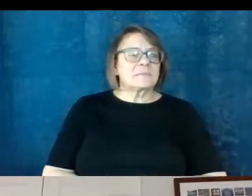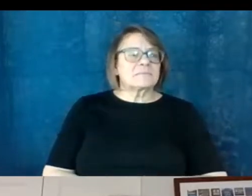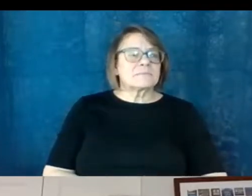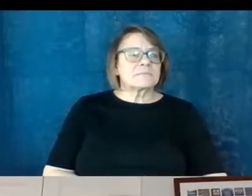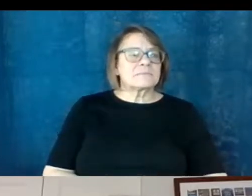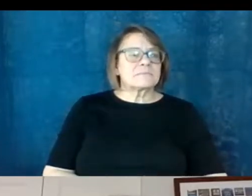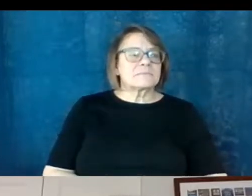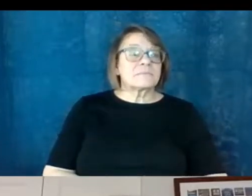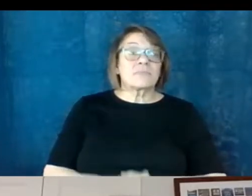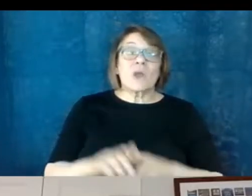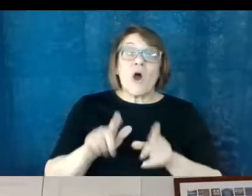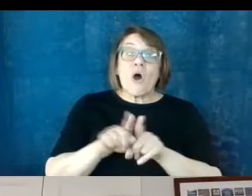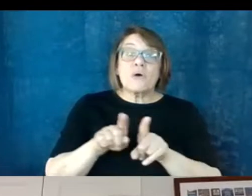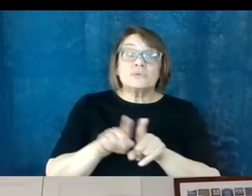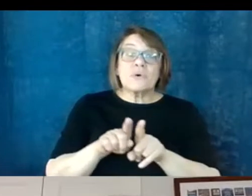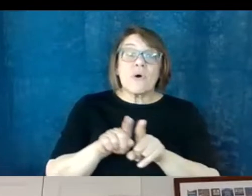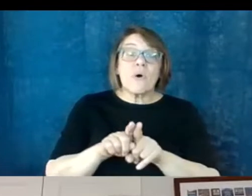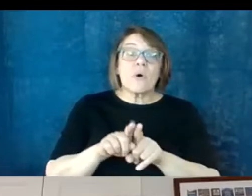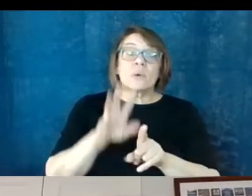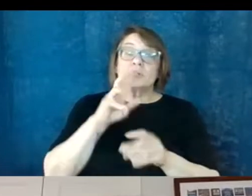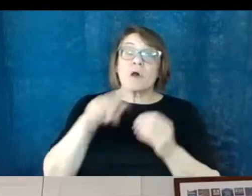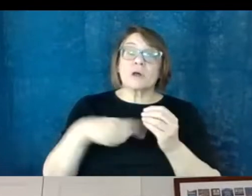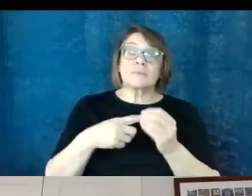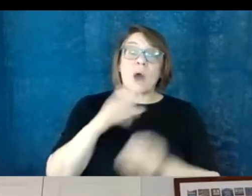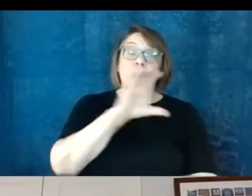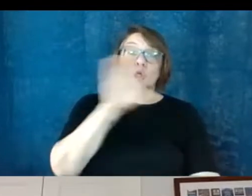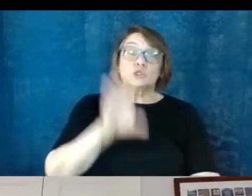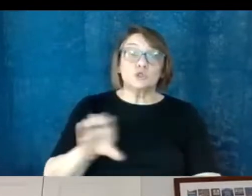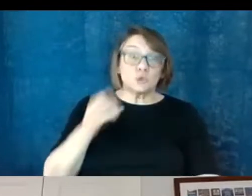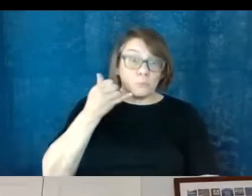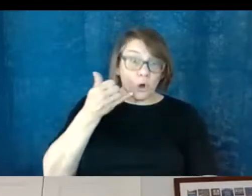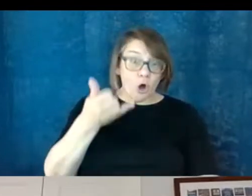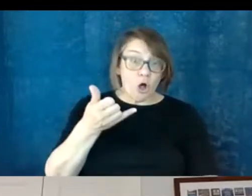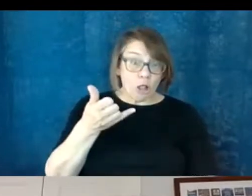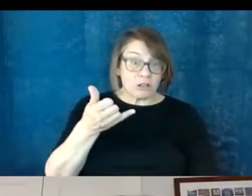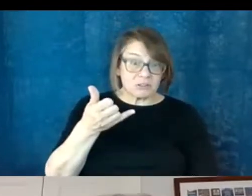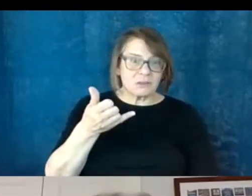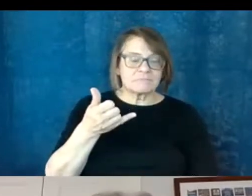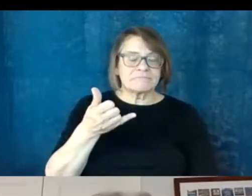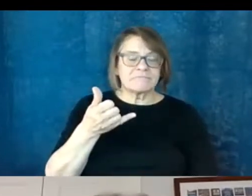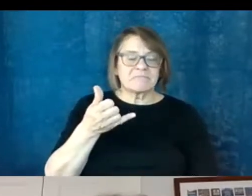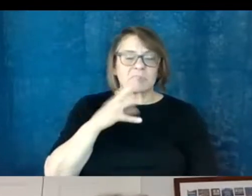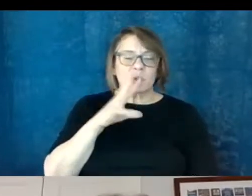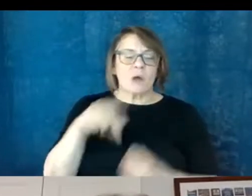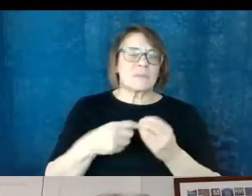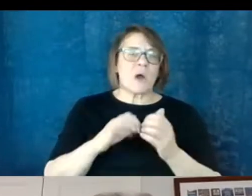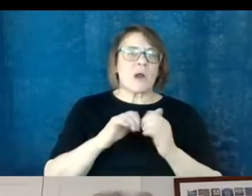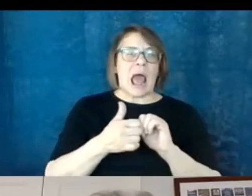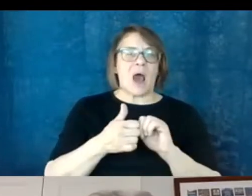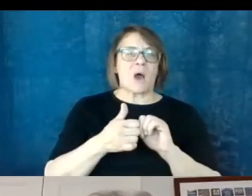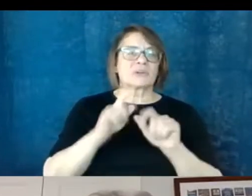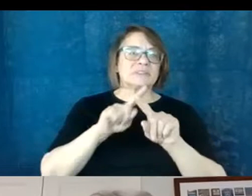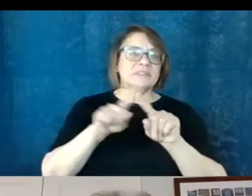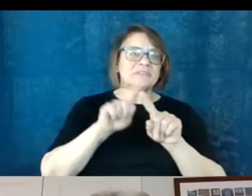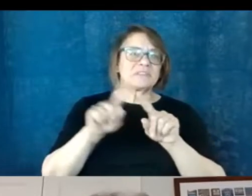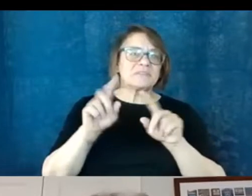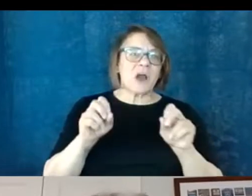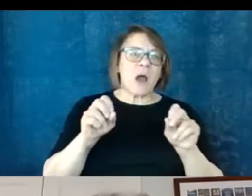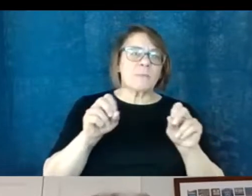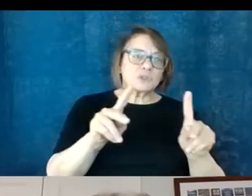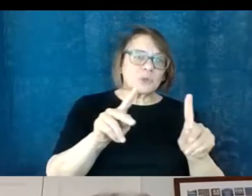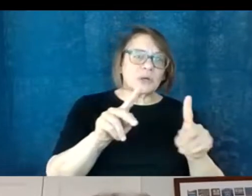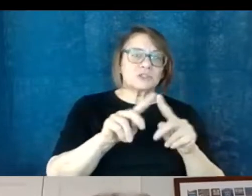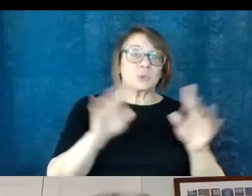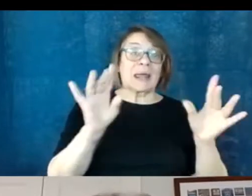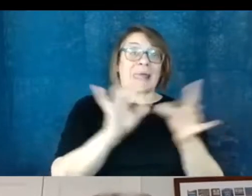And another thing is, we talked about Zoom calls, and we talked about how there's all of these opportunities to